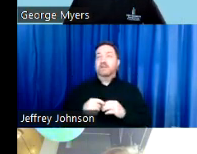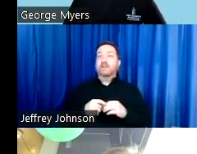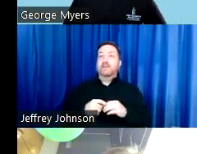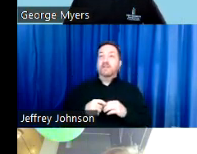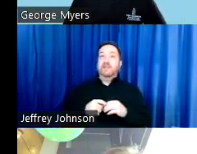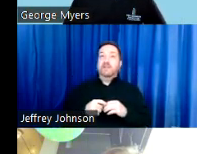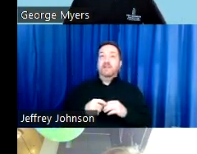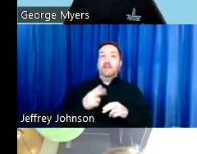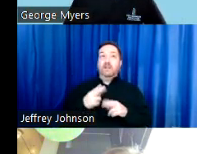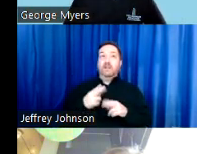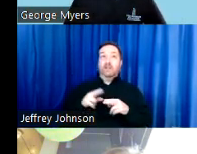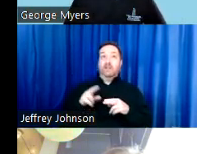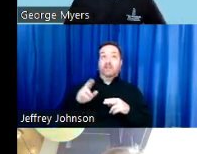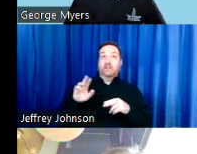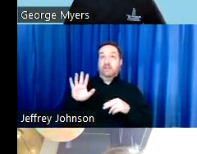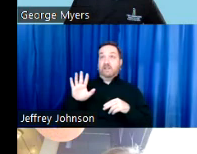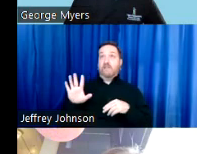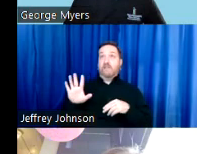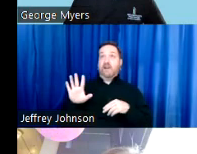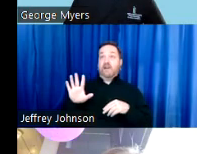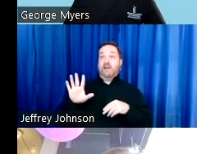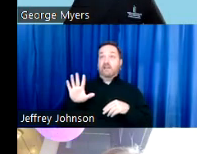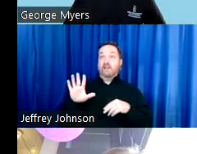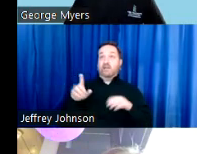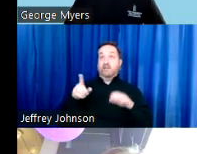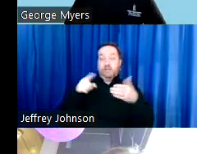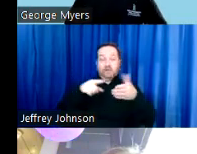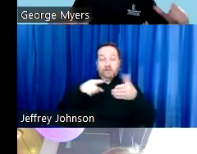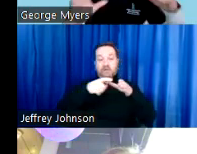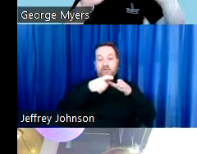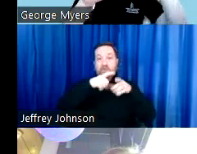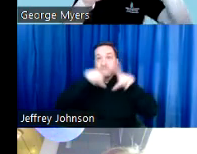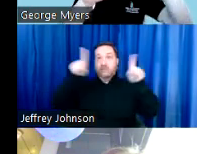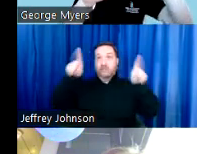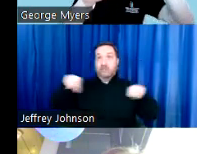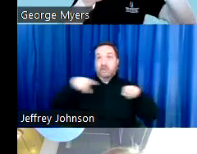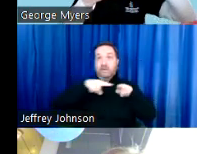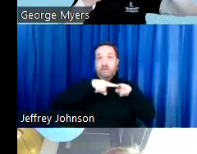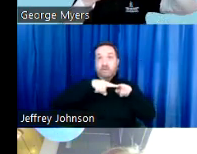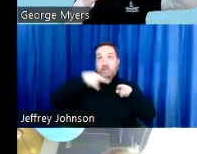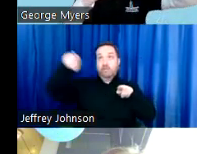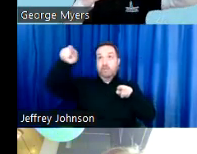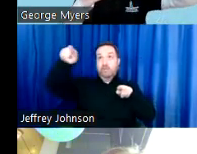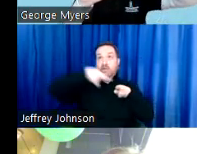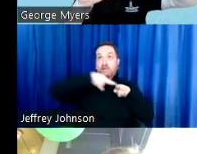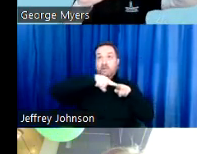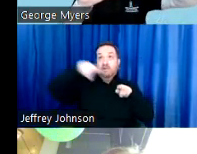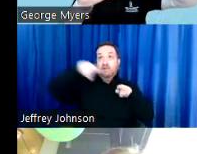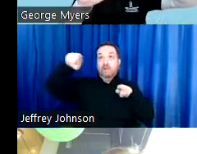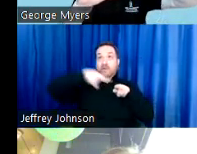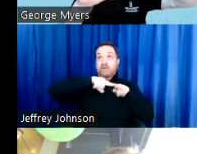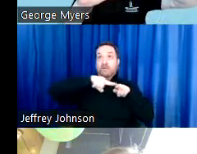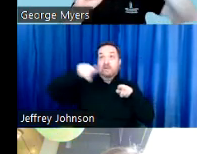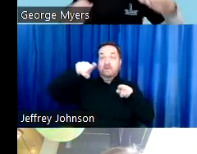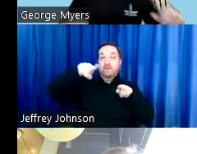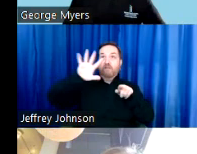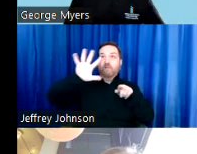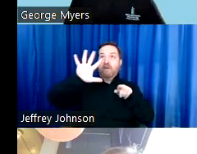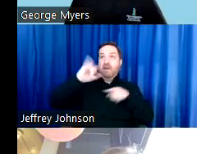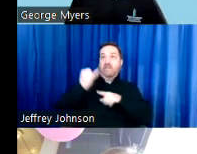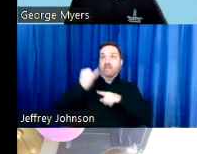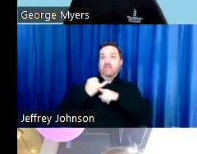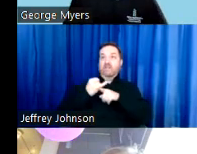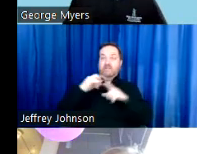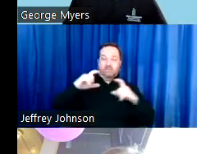call it the 5 because the diagonal measurement of the screen is 5 inches. So it's little got it, you know, about that